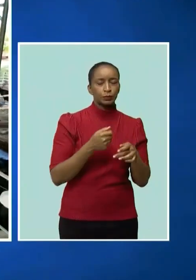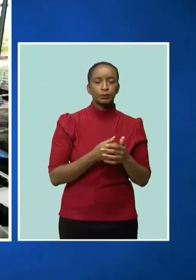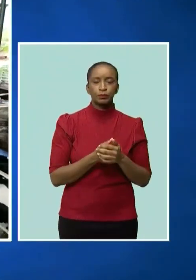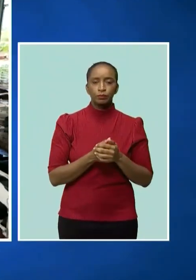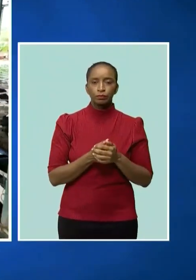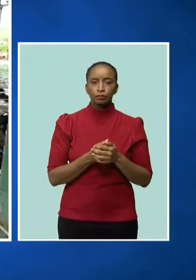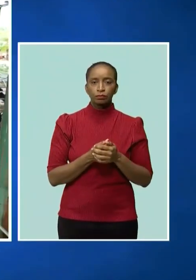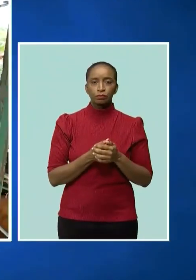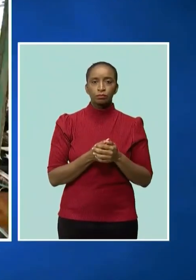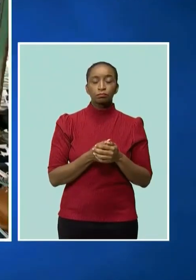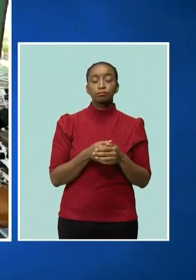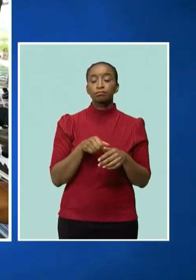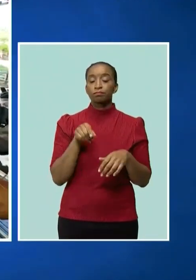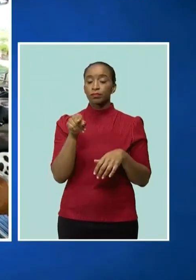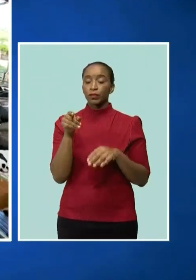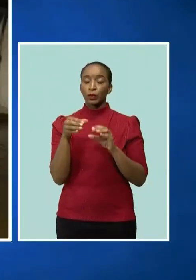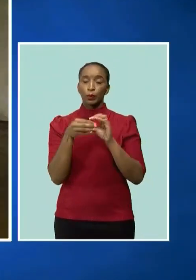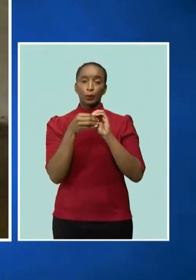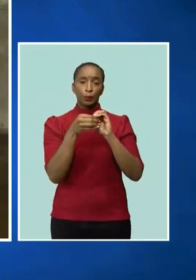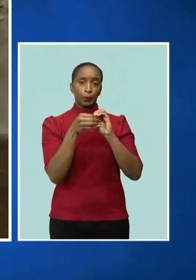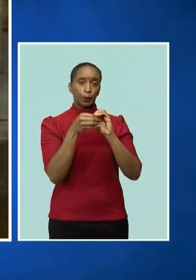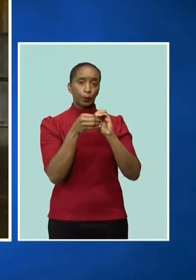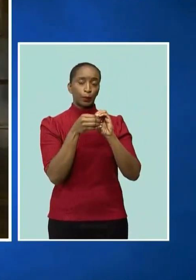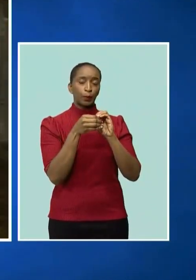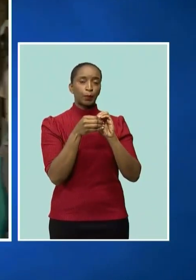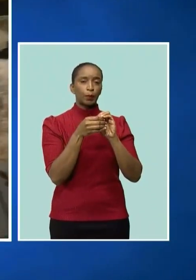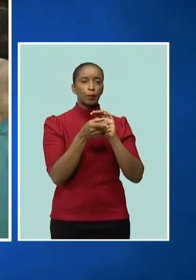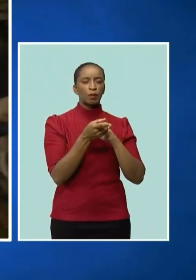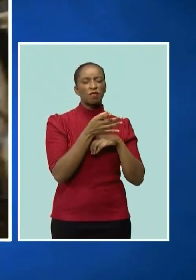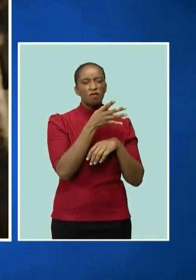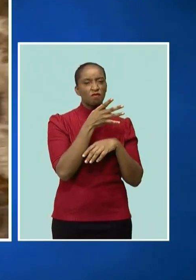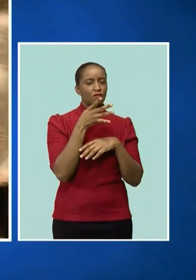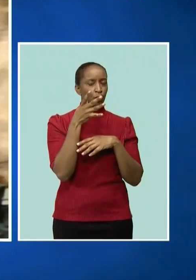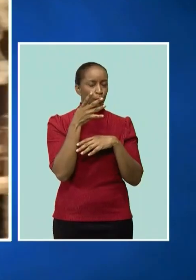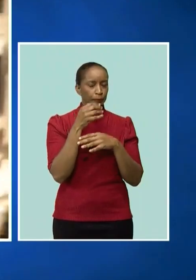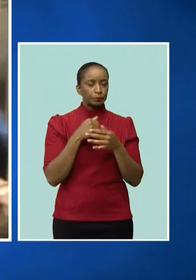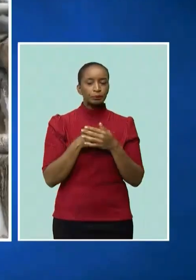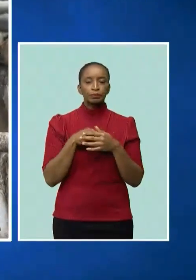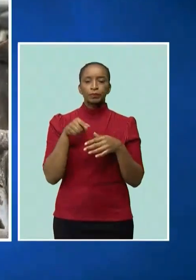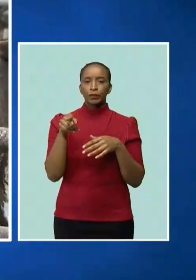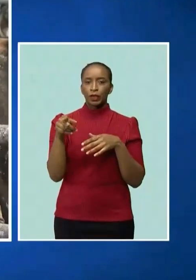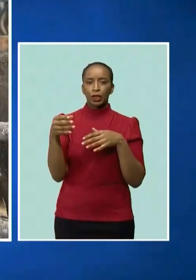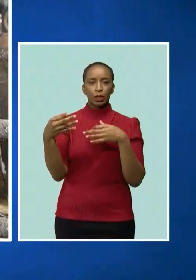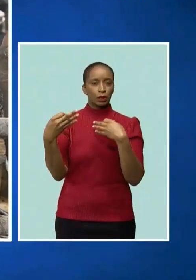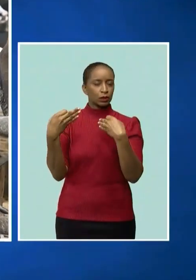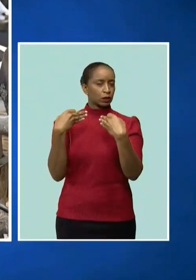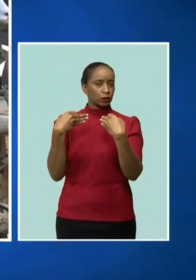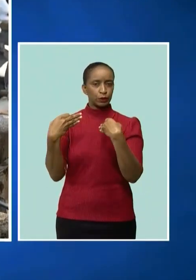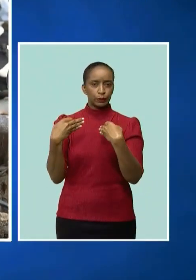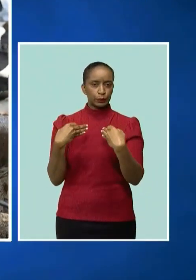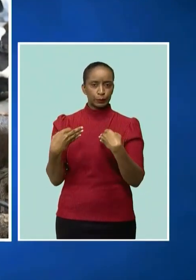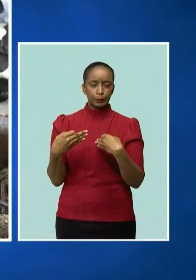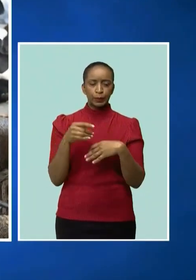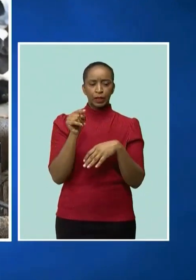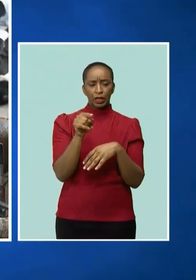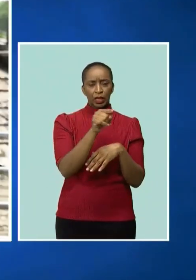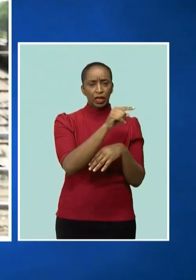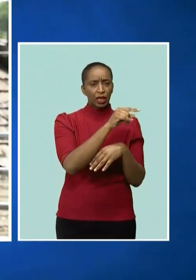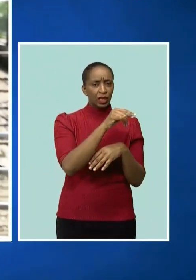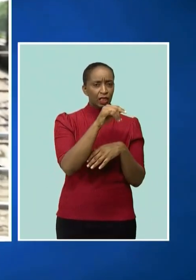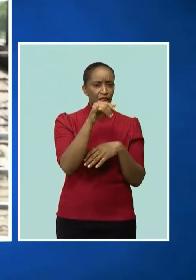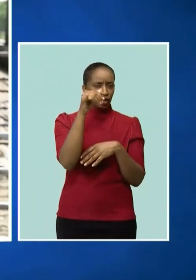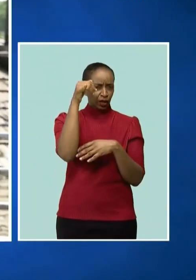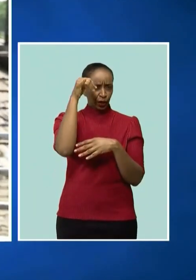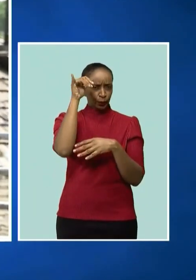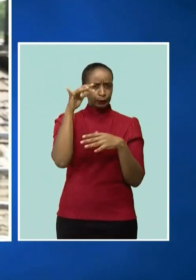too well. Owner of Sunset Dairy Farms, MacDonald Stevenson, has been explaining the impact on his cows. The heat